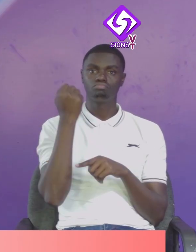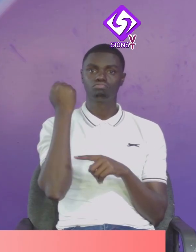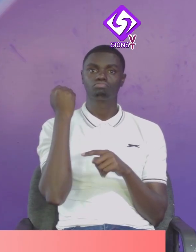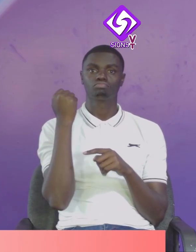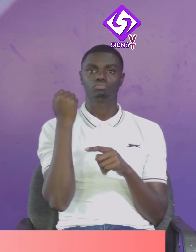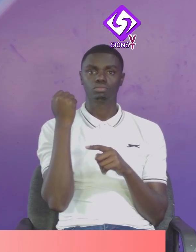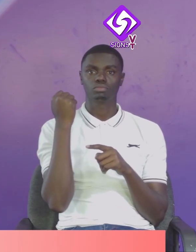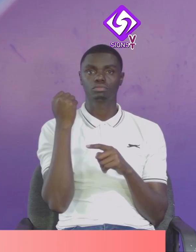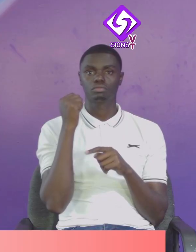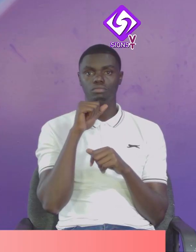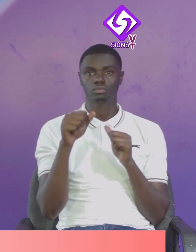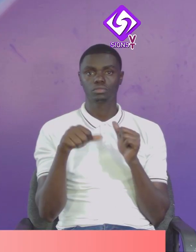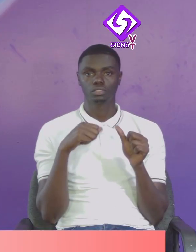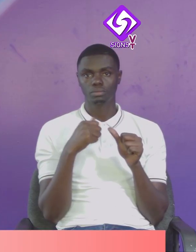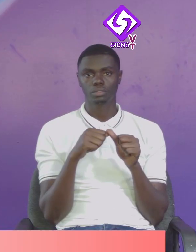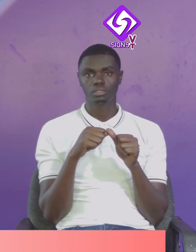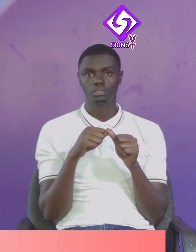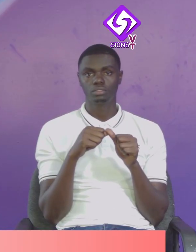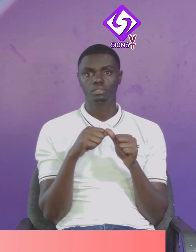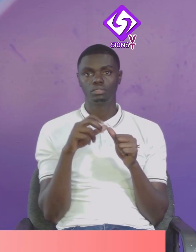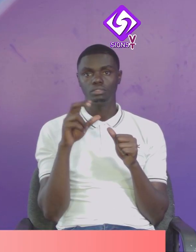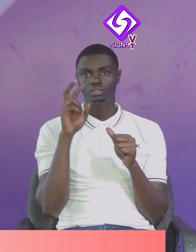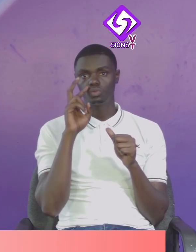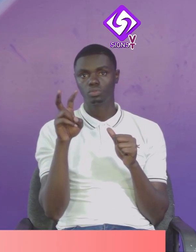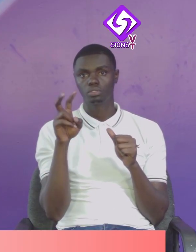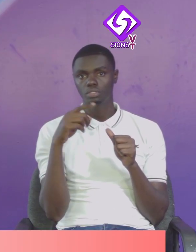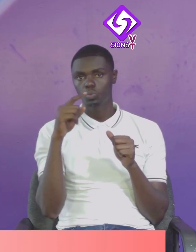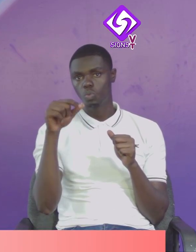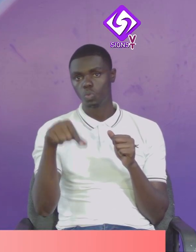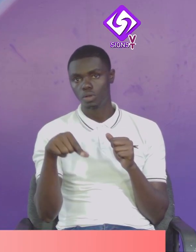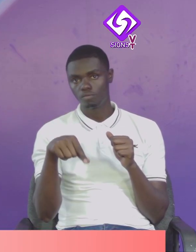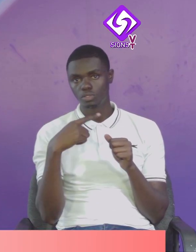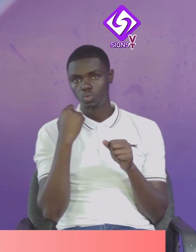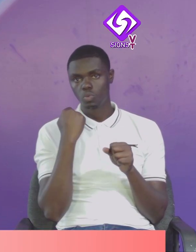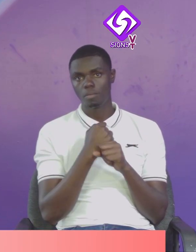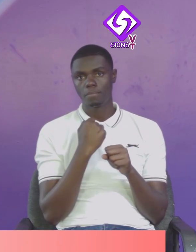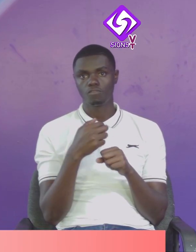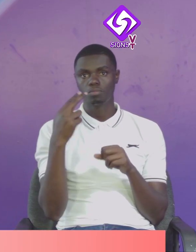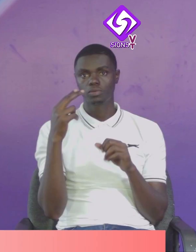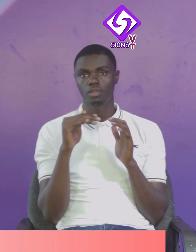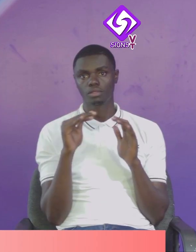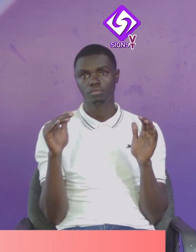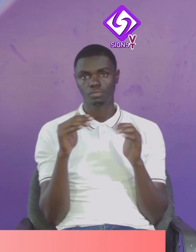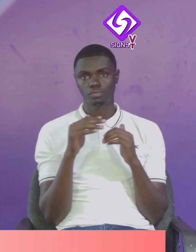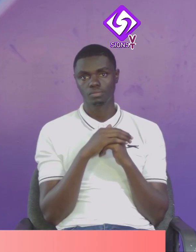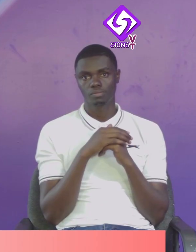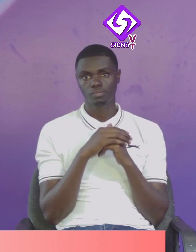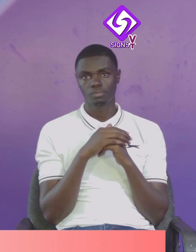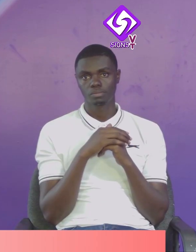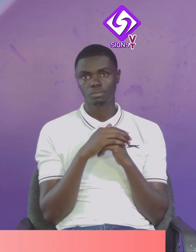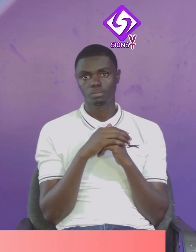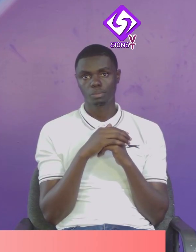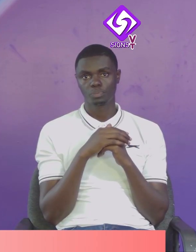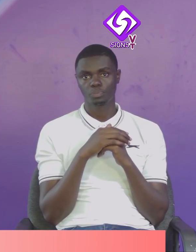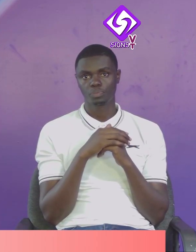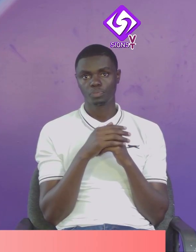is a matter of just looking at who qualifies and who performs at the highest level. Right. And even